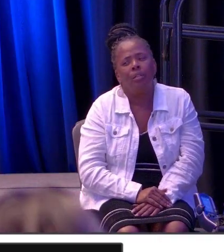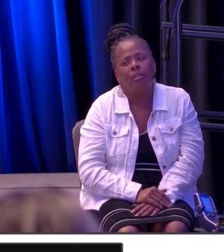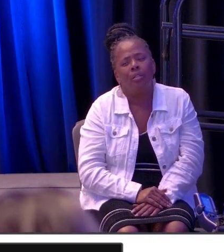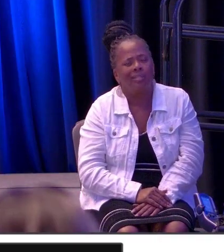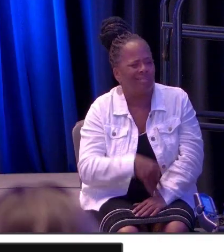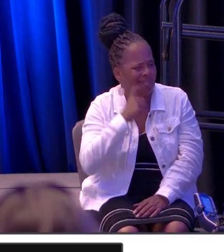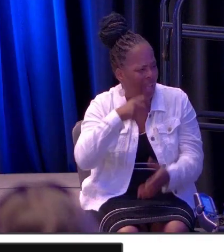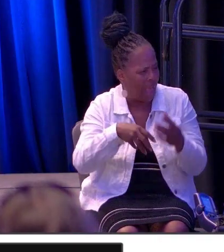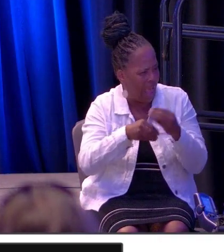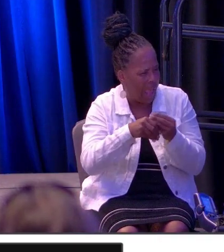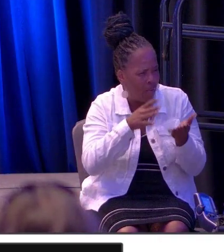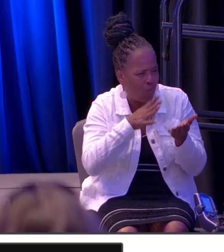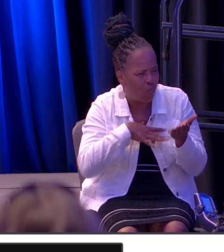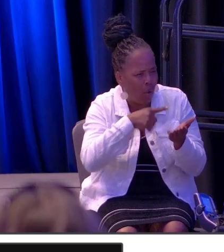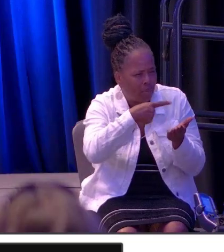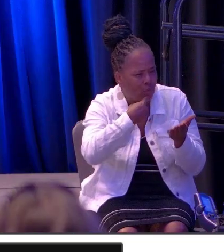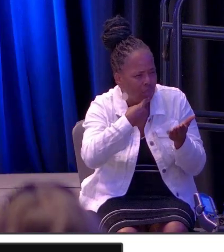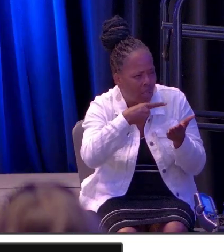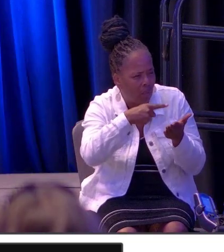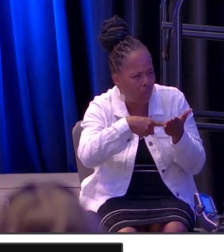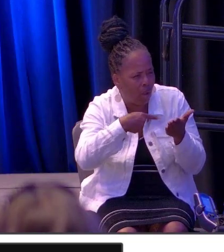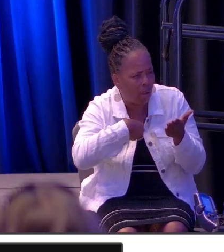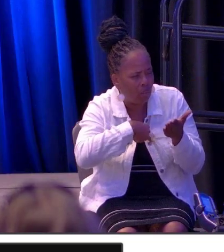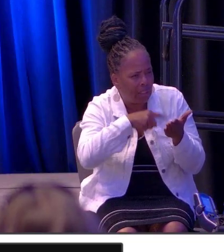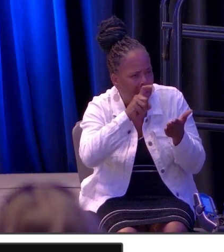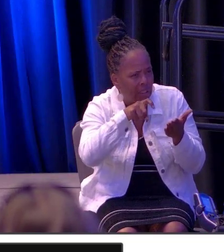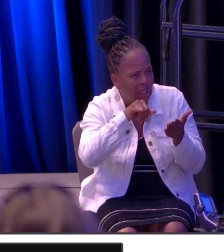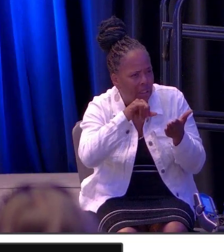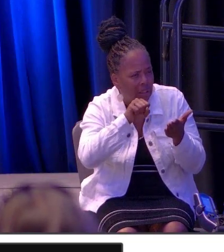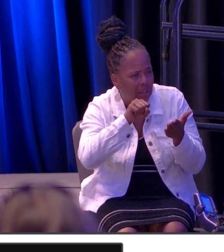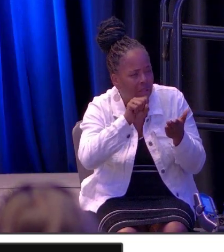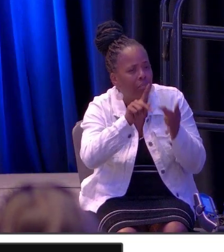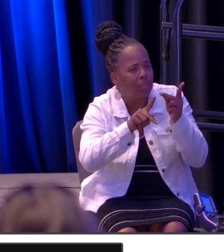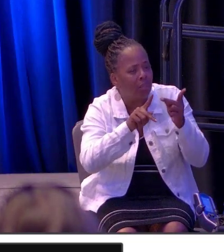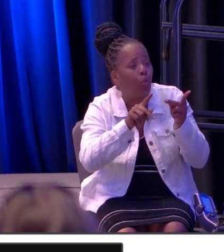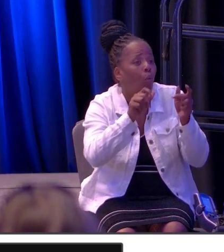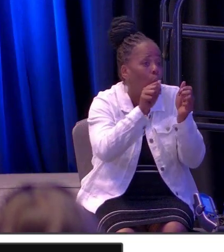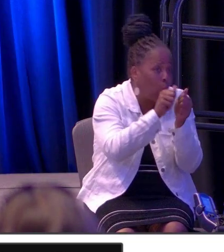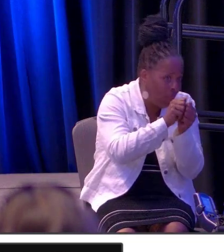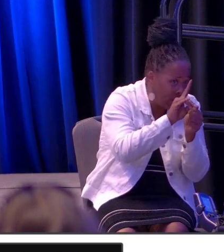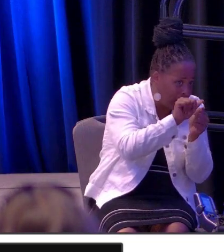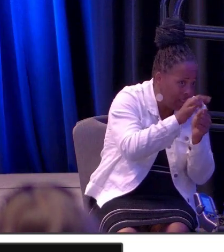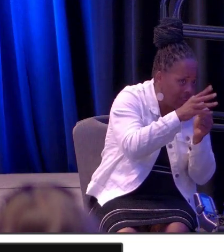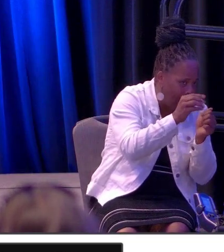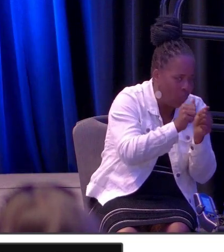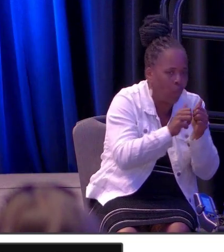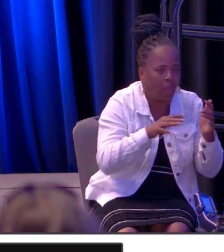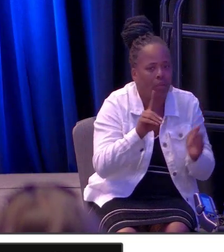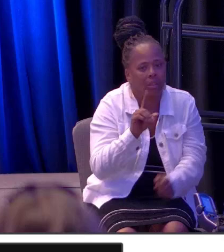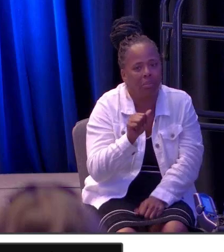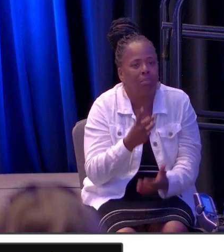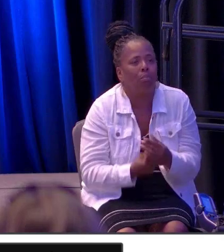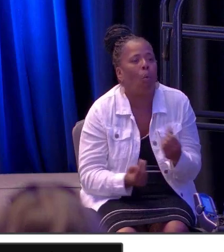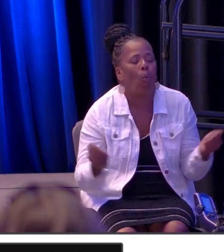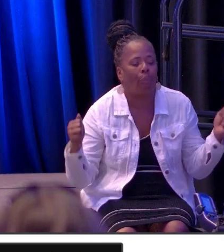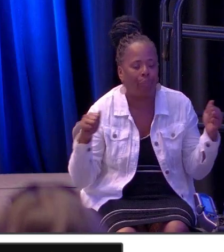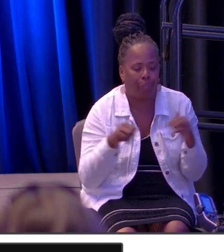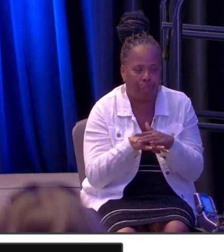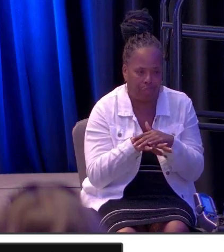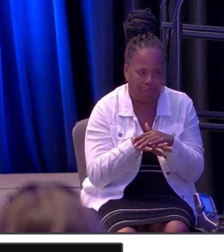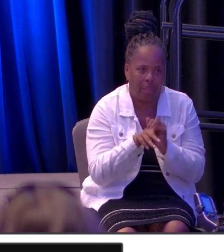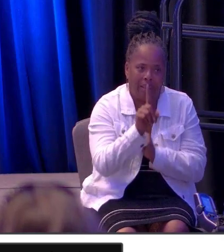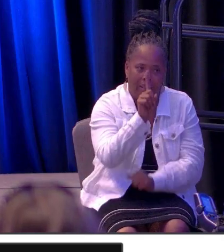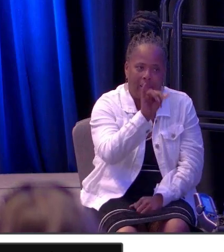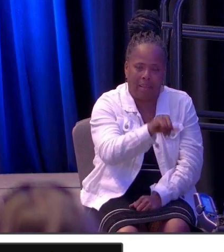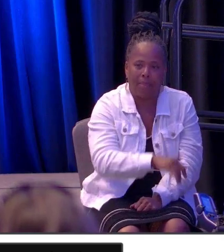young lady who said that what we need is people with and without disabilities. And I just feel like if we